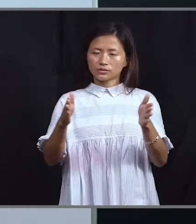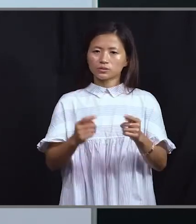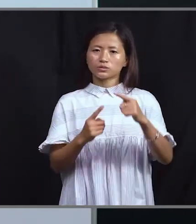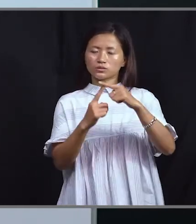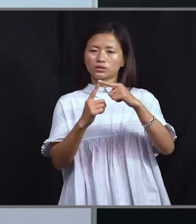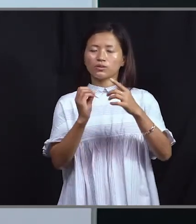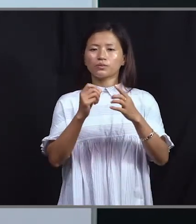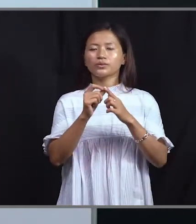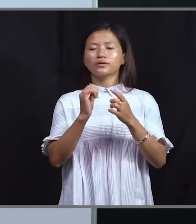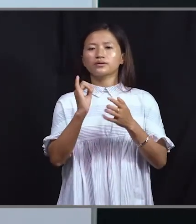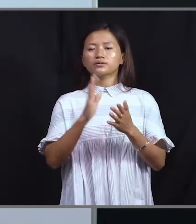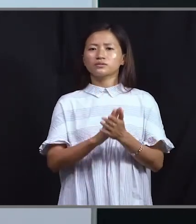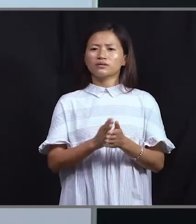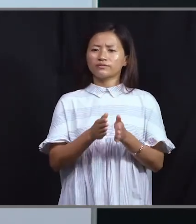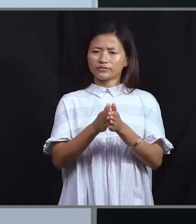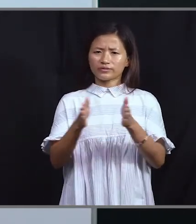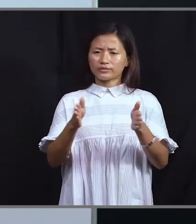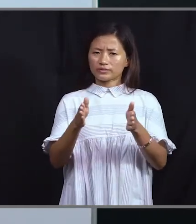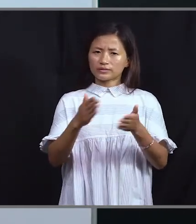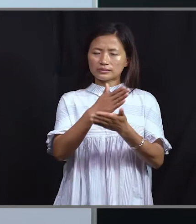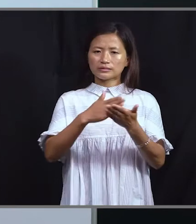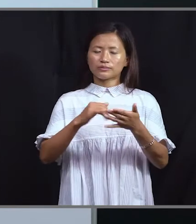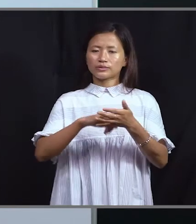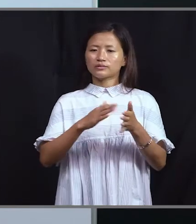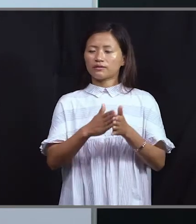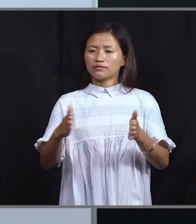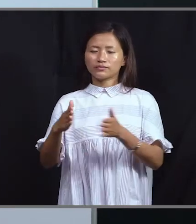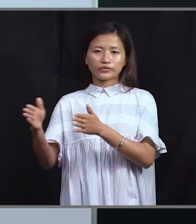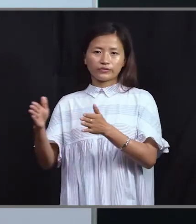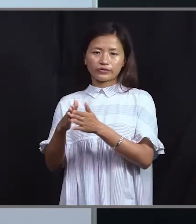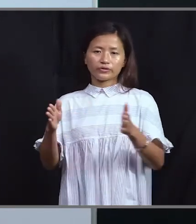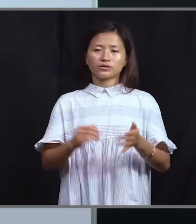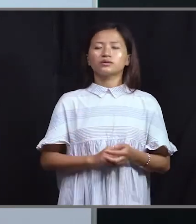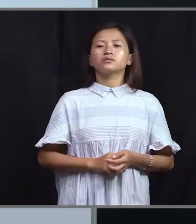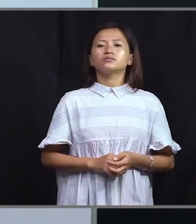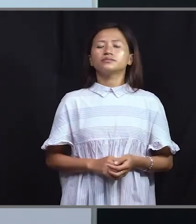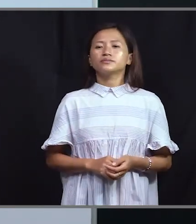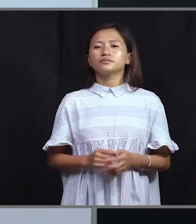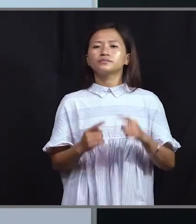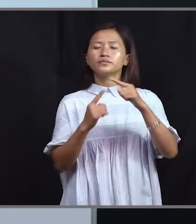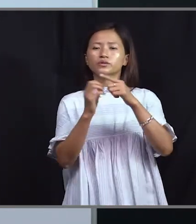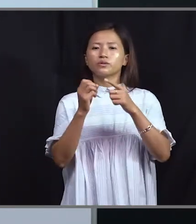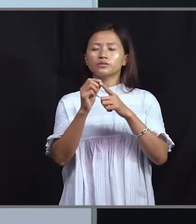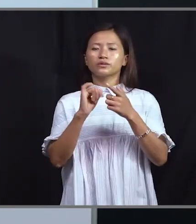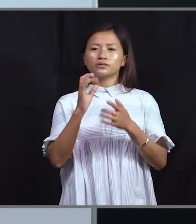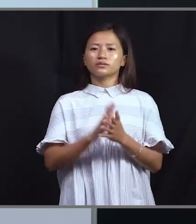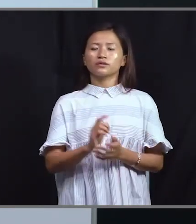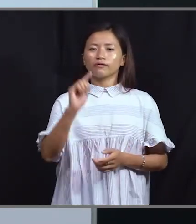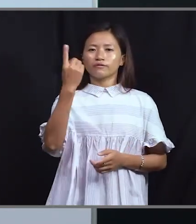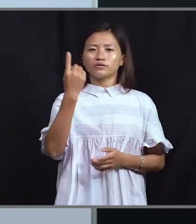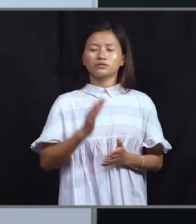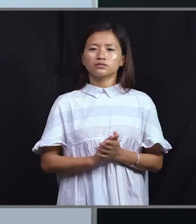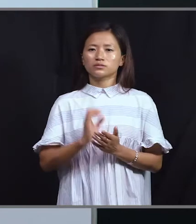topics. That means you have a separate topic for planning also, organizing also, staffing also, directing and controlling. Okay, so your